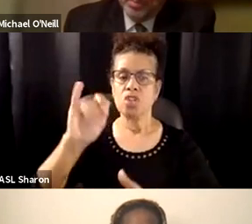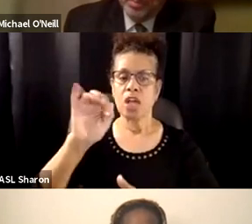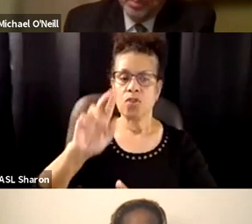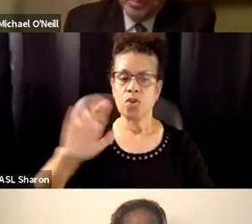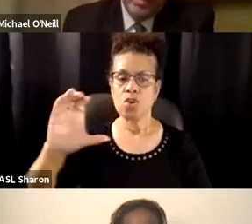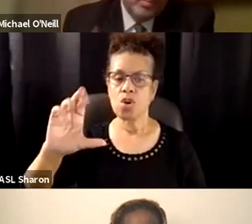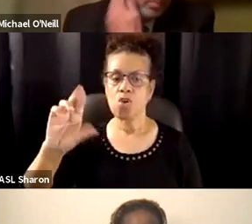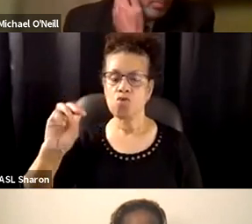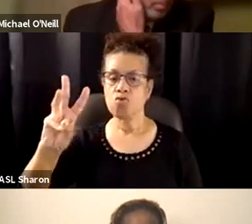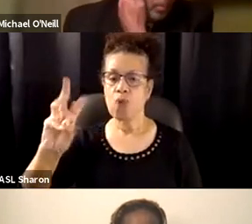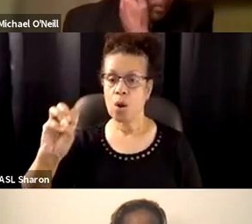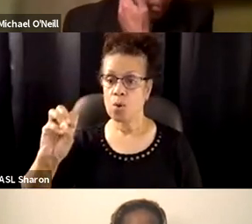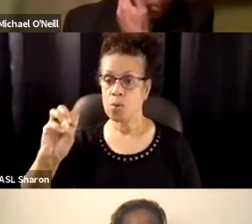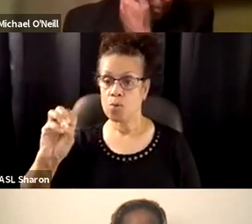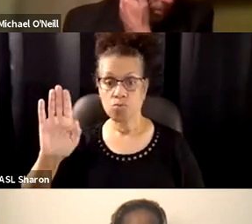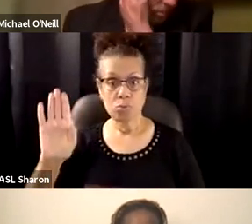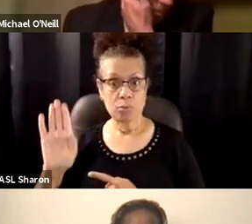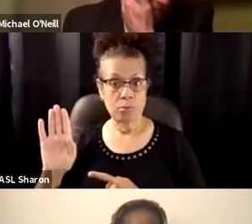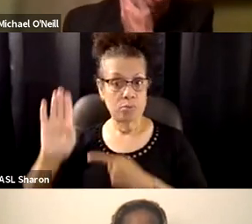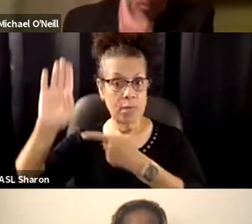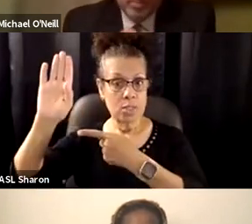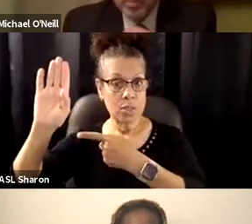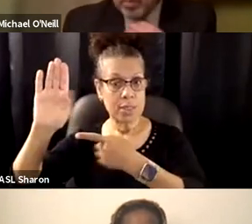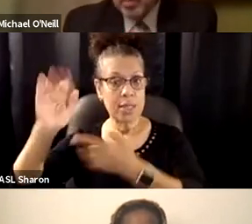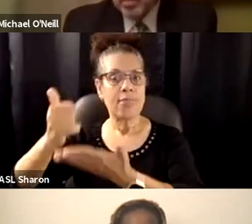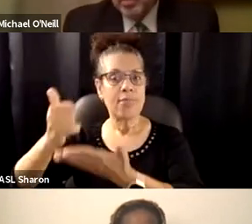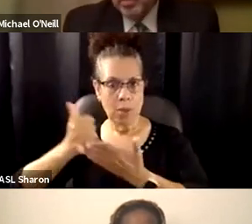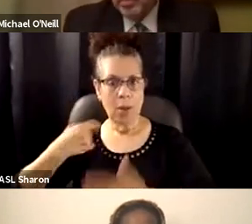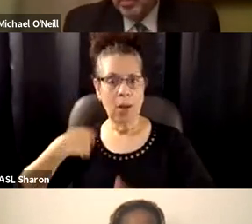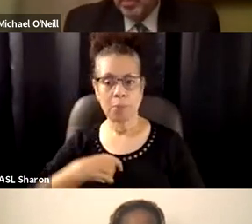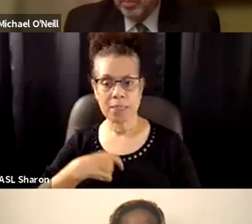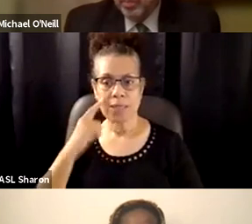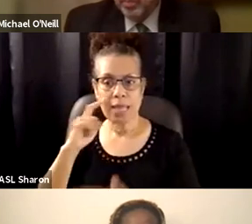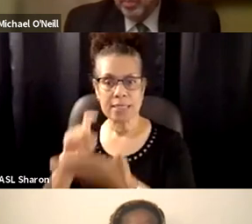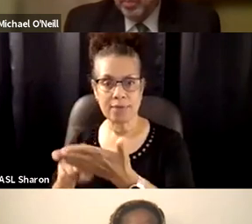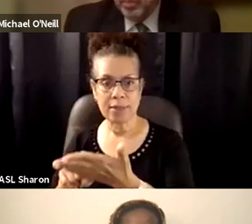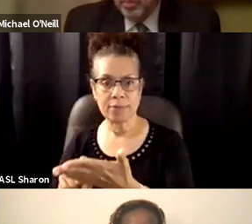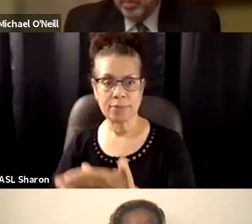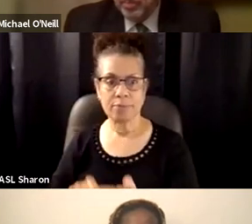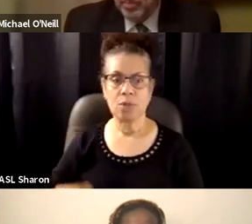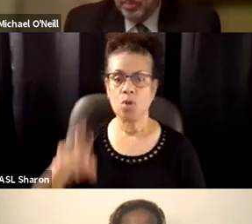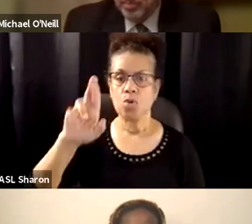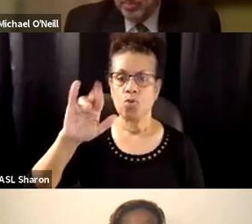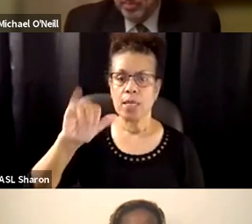your hand virtually and zoom that will help us identify you riyad labardi